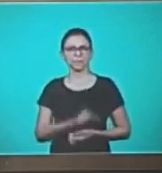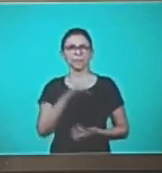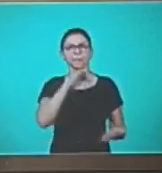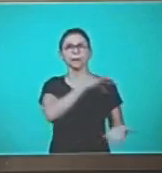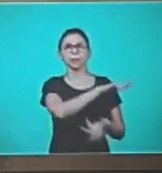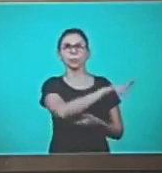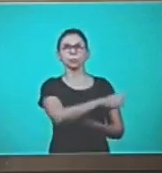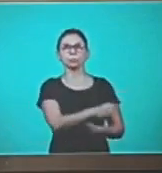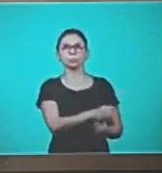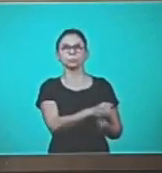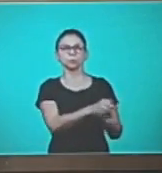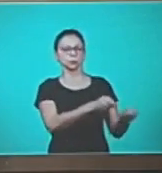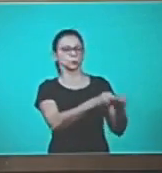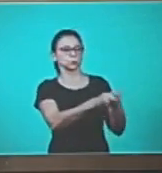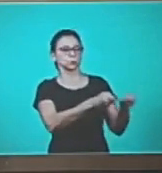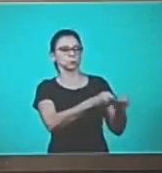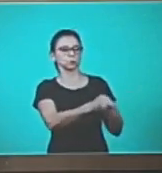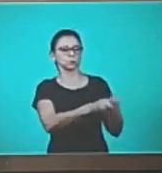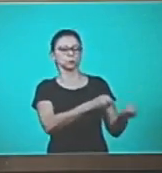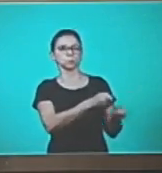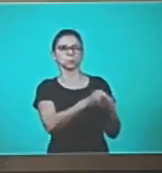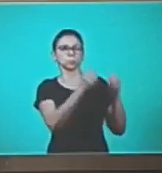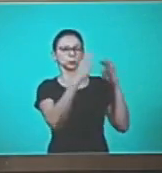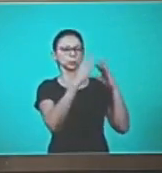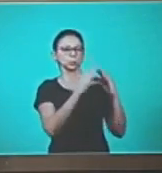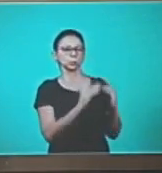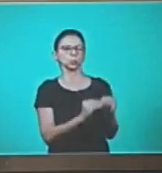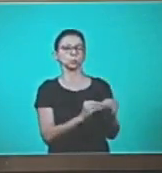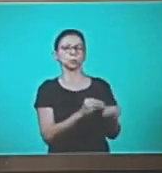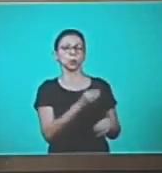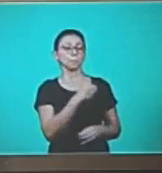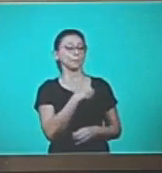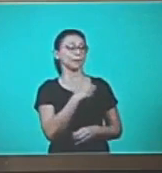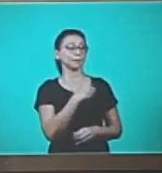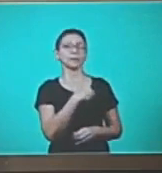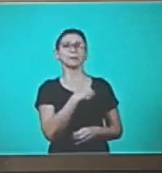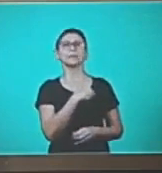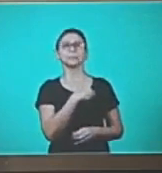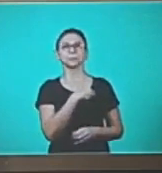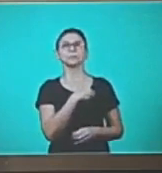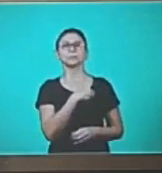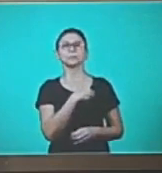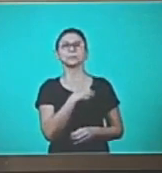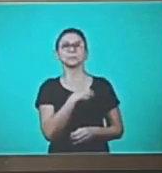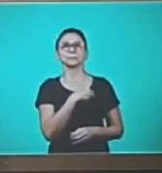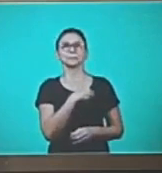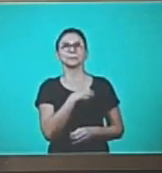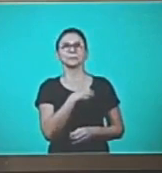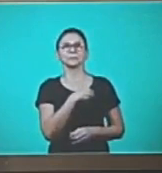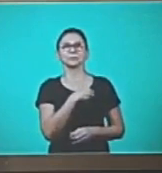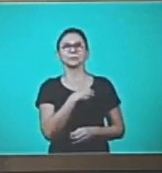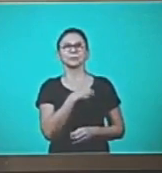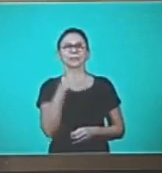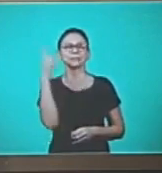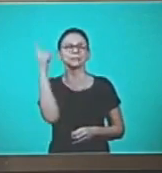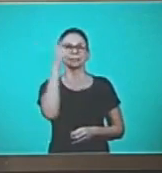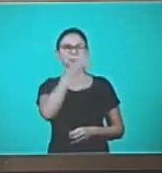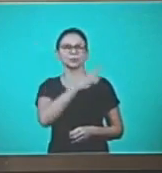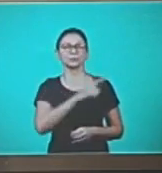that has taken over the world and the minds is the night. The man has come to a